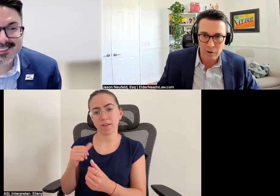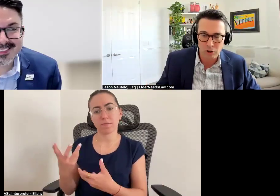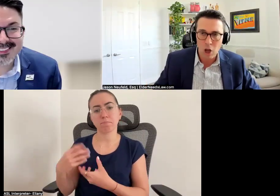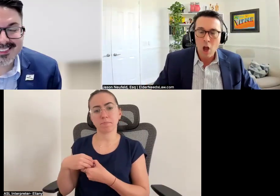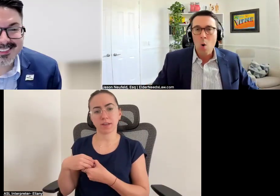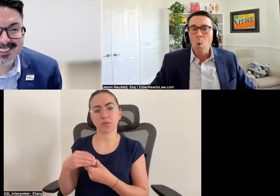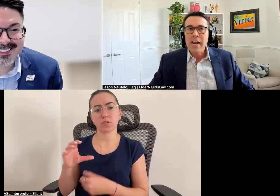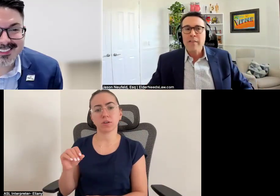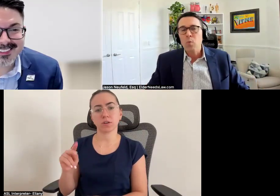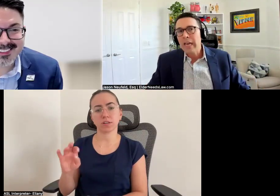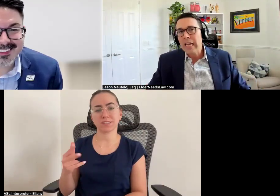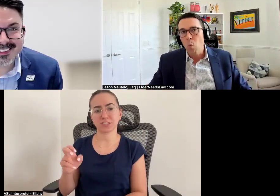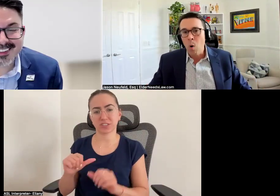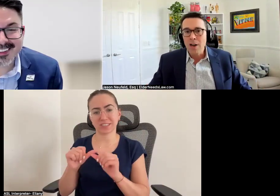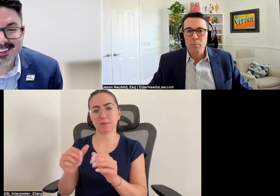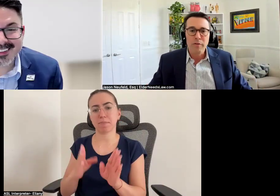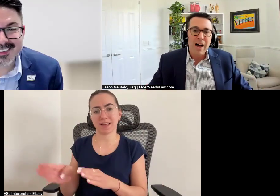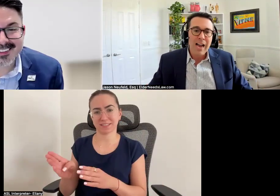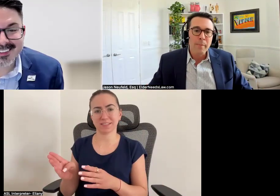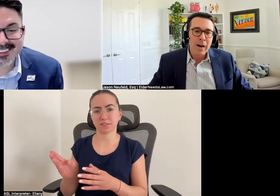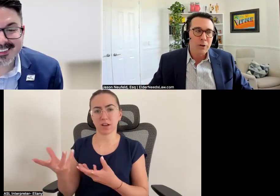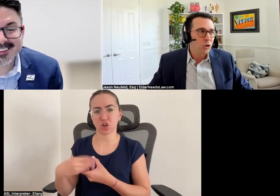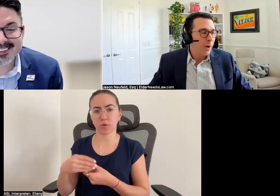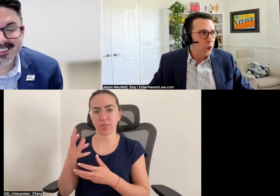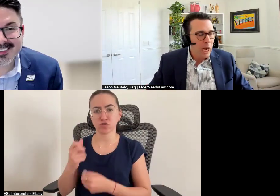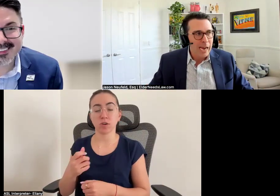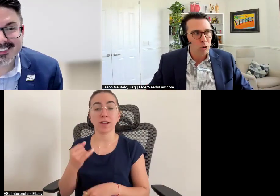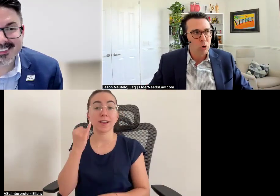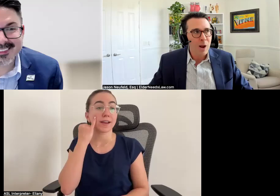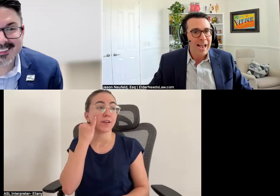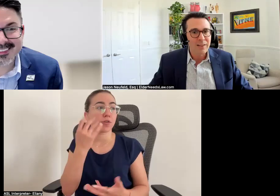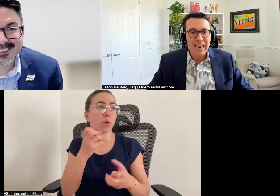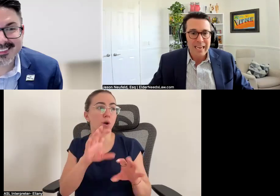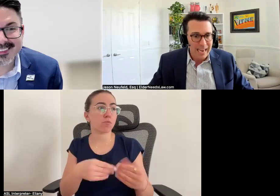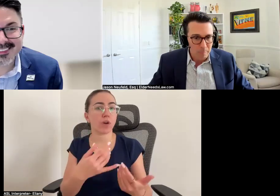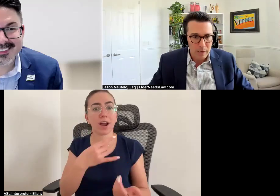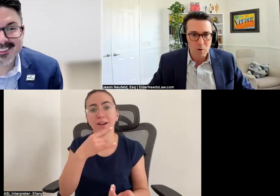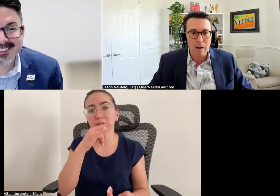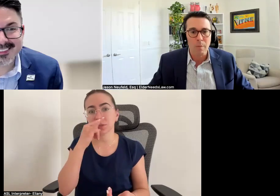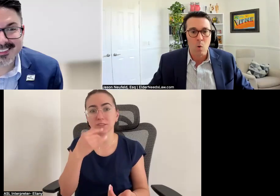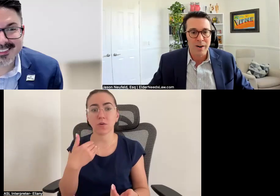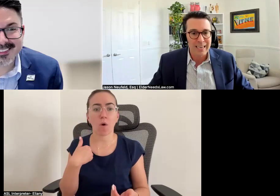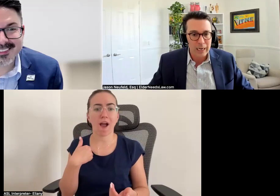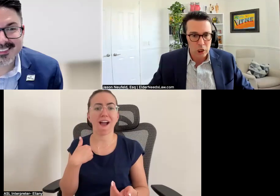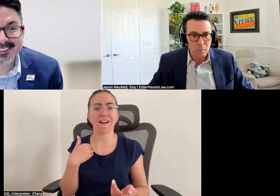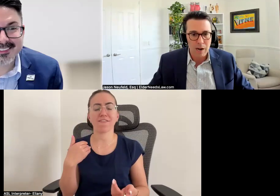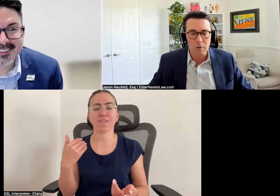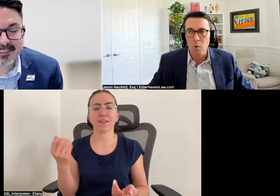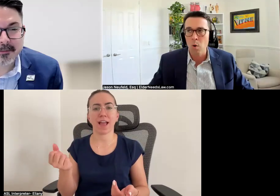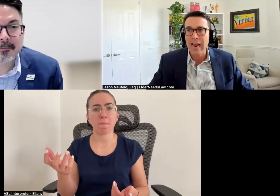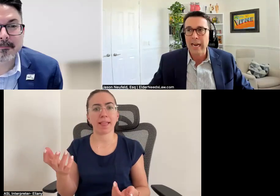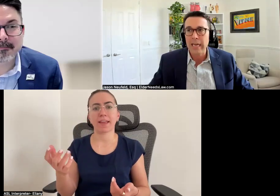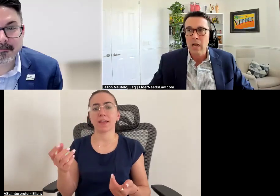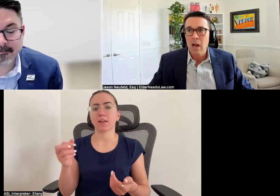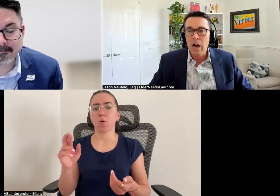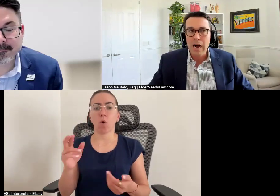living trust. What if we want to provide money to a child who has a gambling problem or an addiction problem